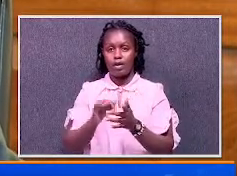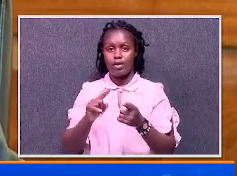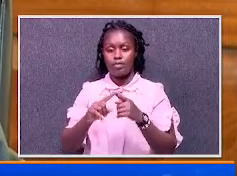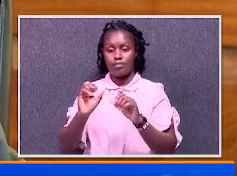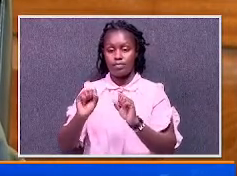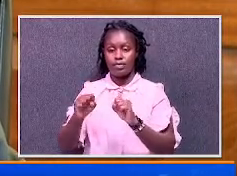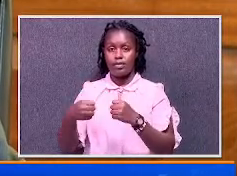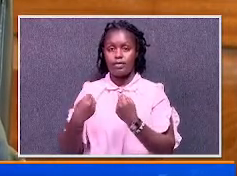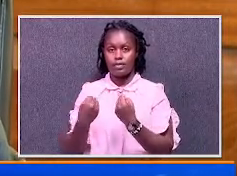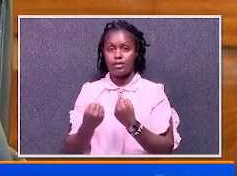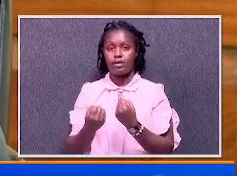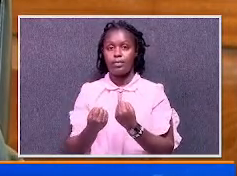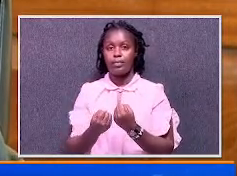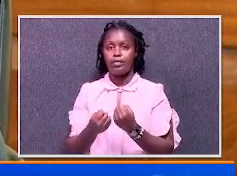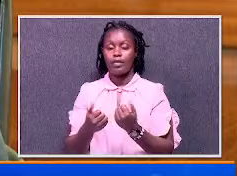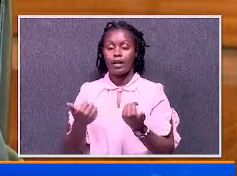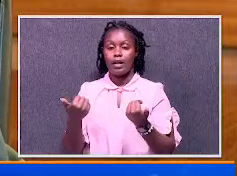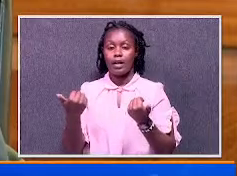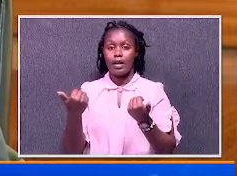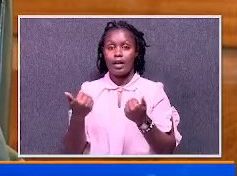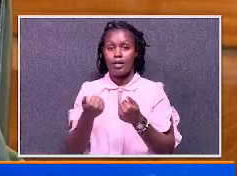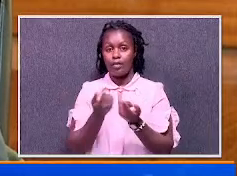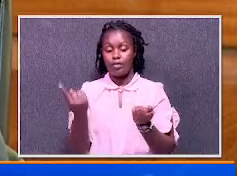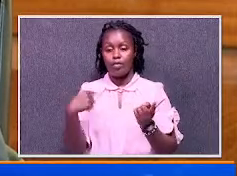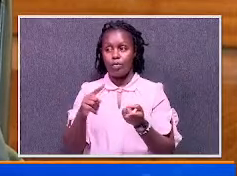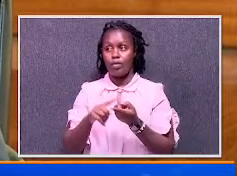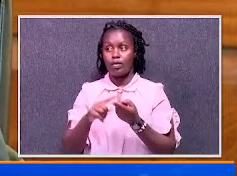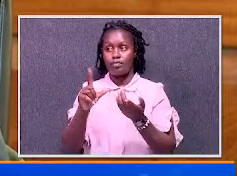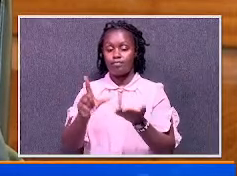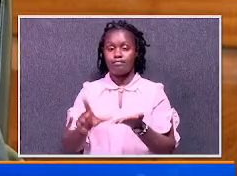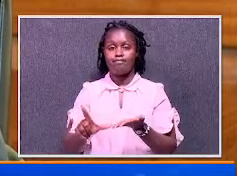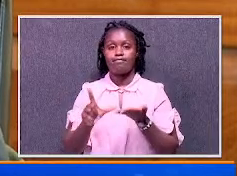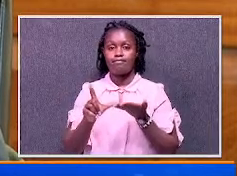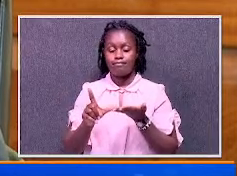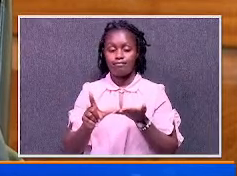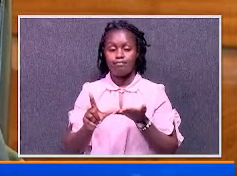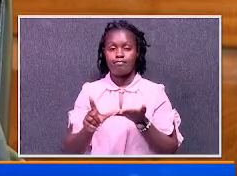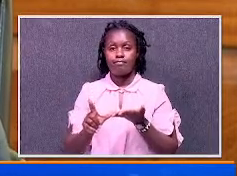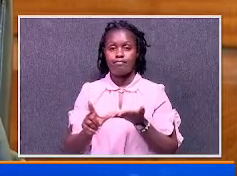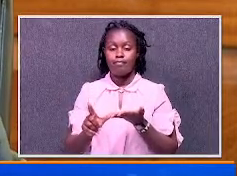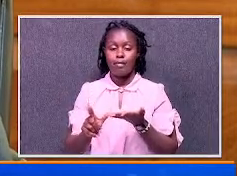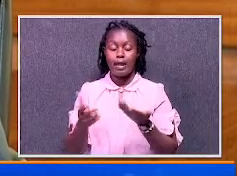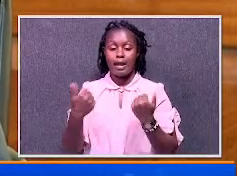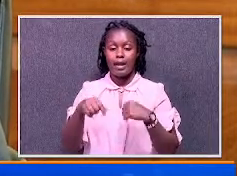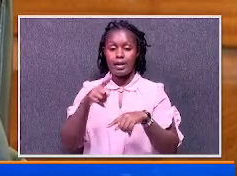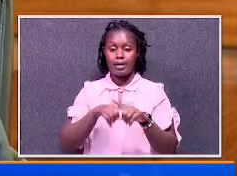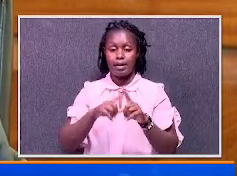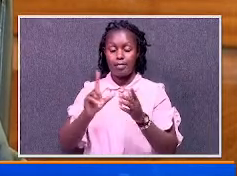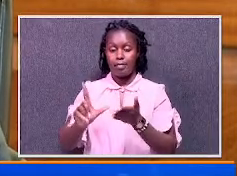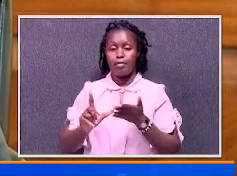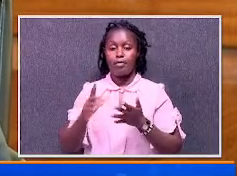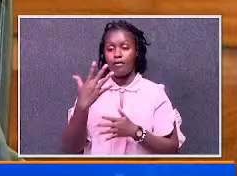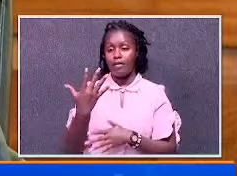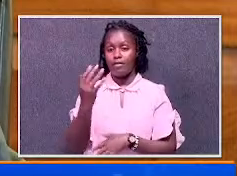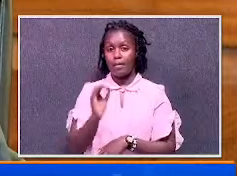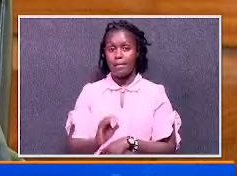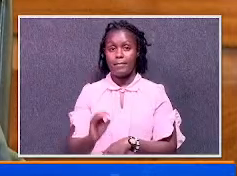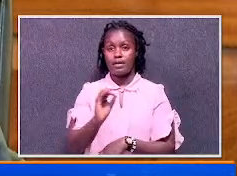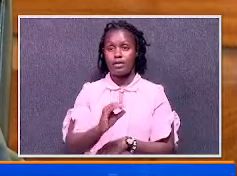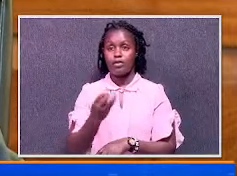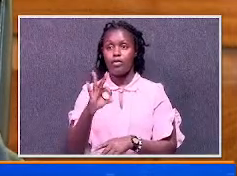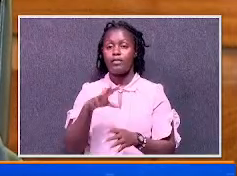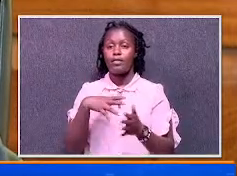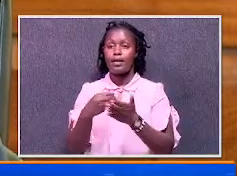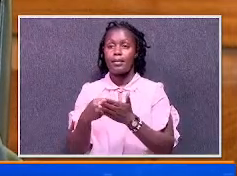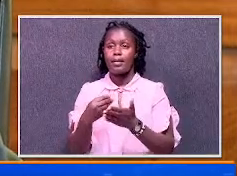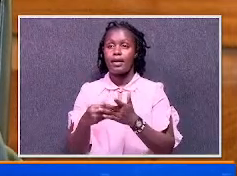component. Everyone borrows. Every time one borrows, 5% of the